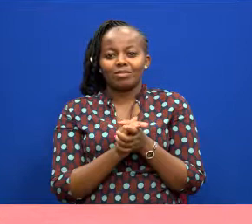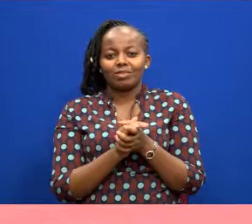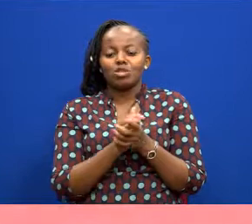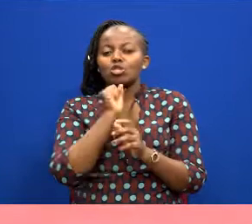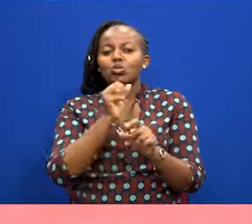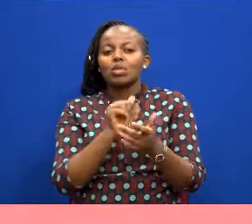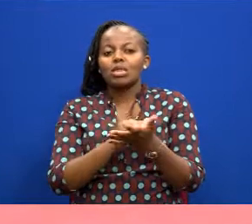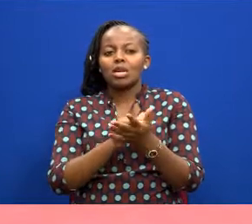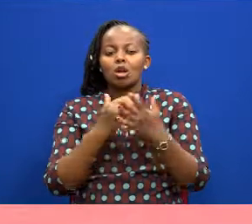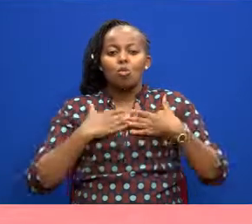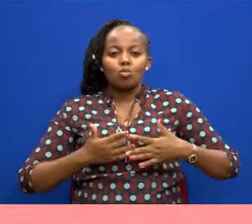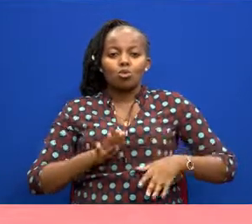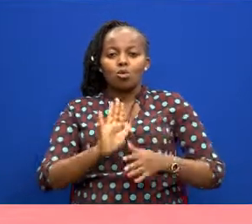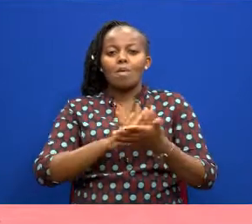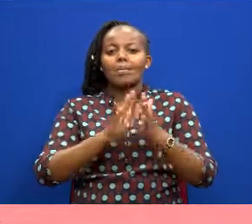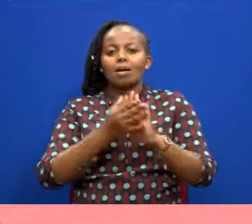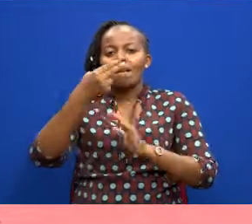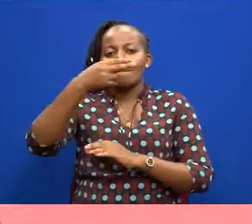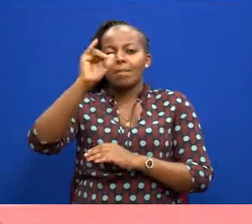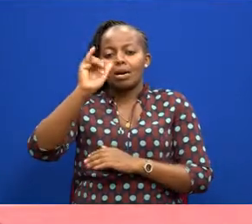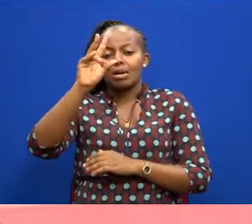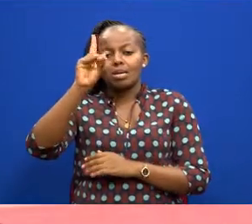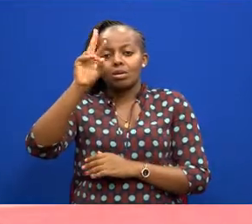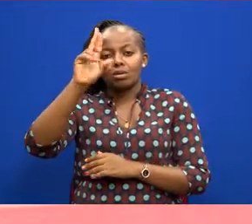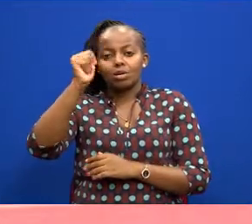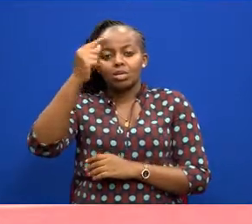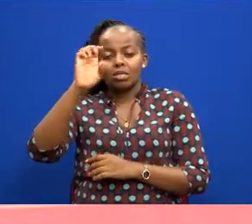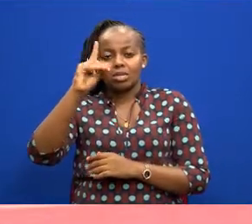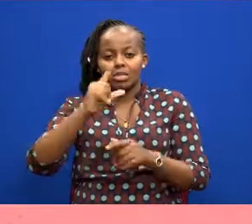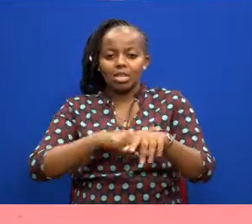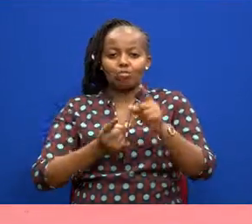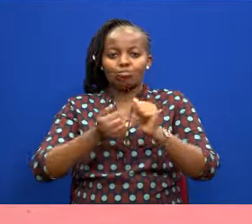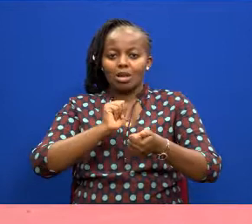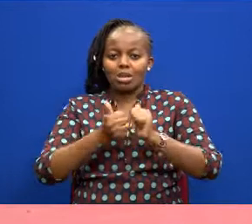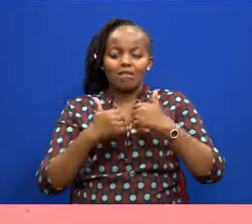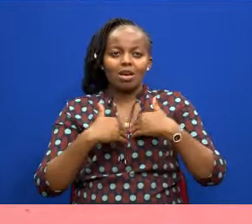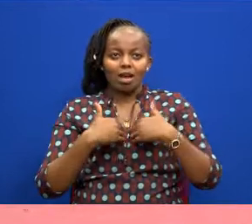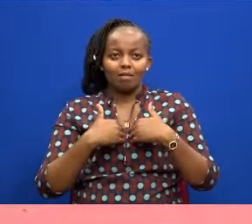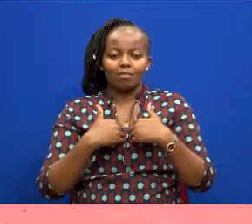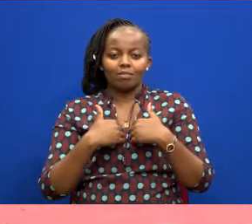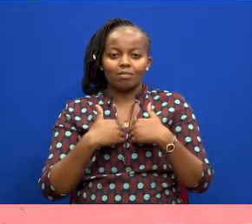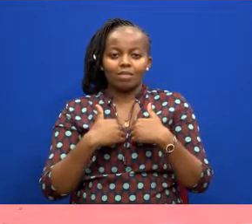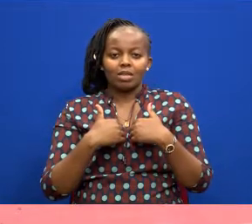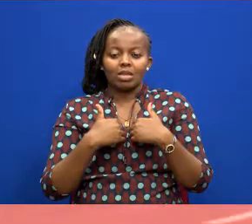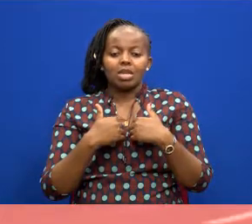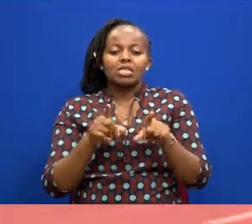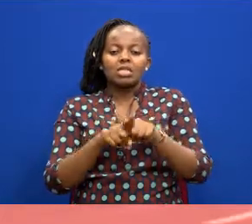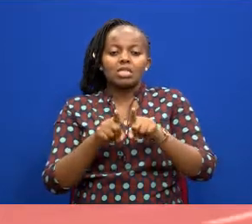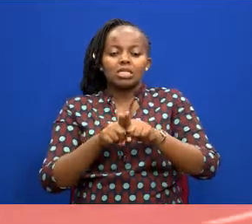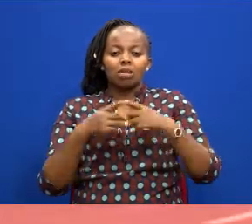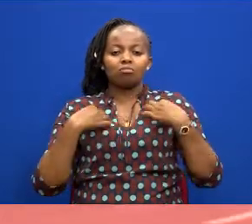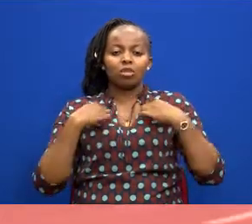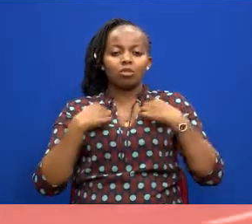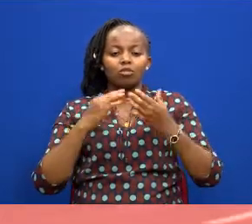to keep rehydrated while doing activities. It helps that you use the shoes, the shorts, all the attires that